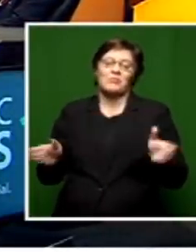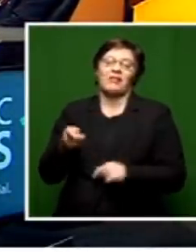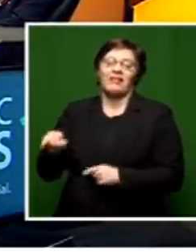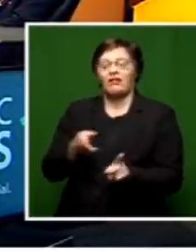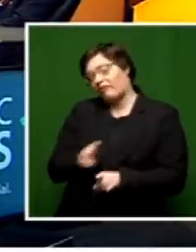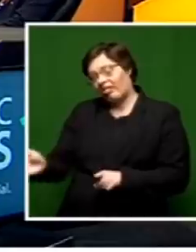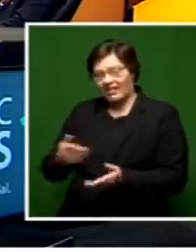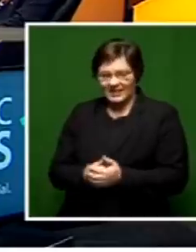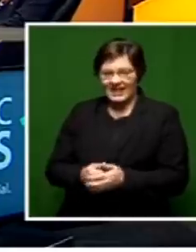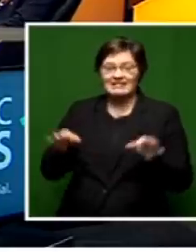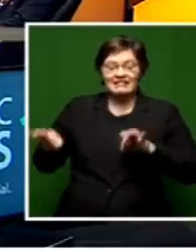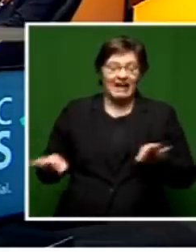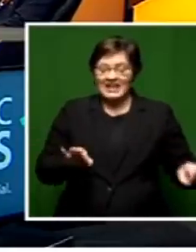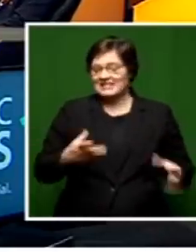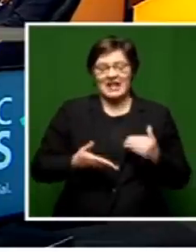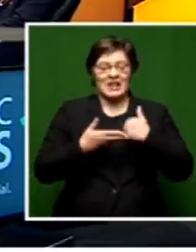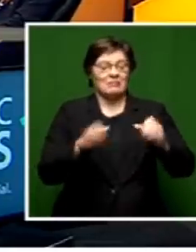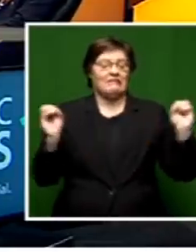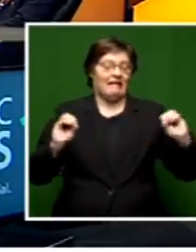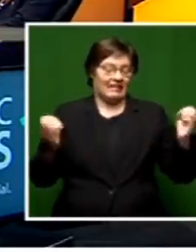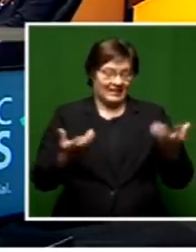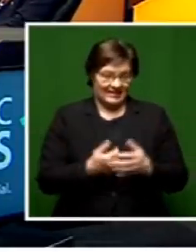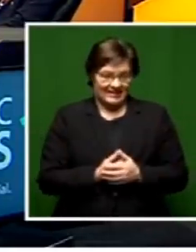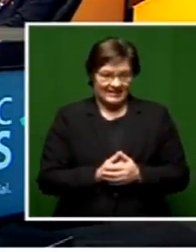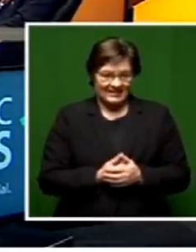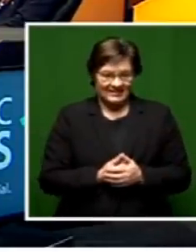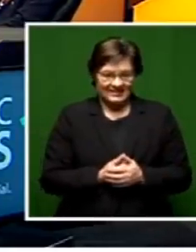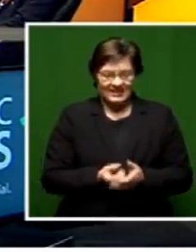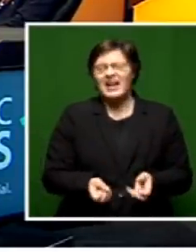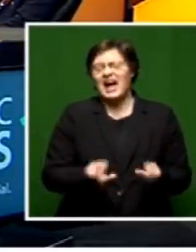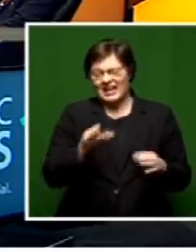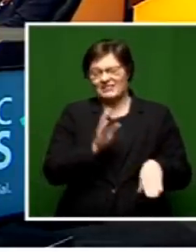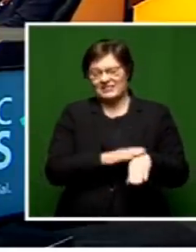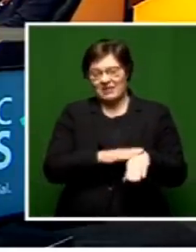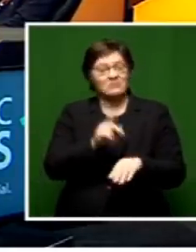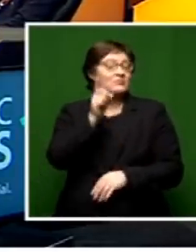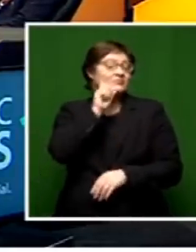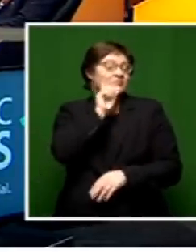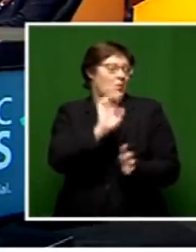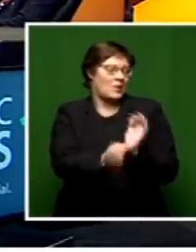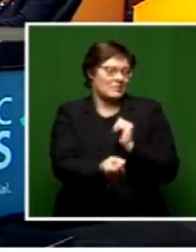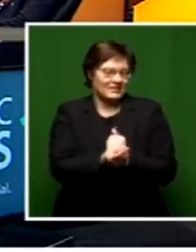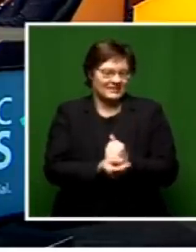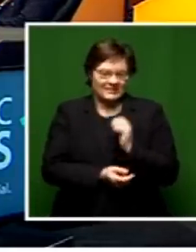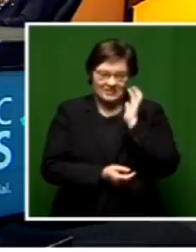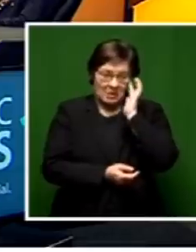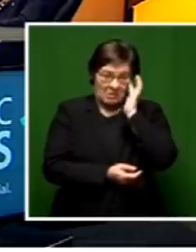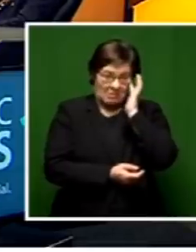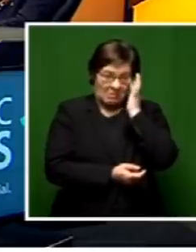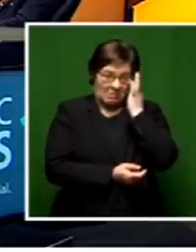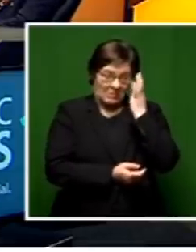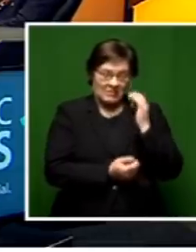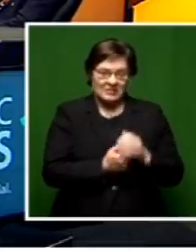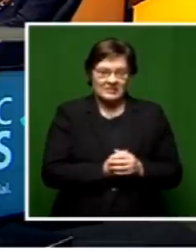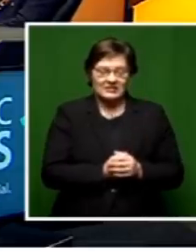didn't help. Let's give it time. Let's give it time. Let's see what happens. But yeah, not looking too good. If we drill down a little bit